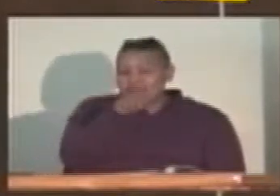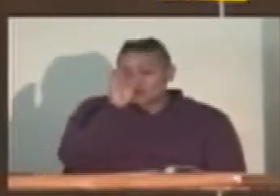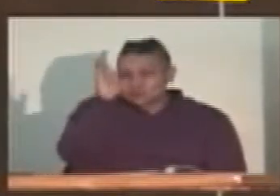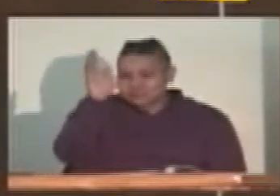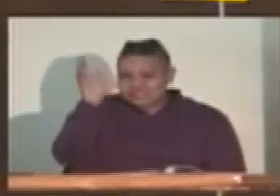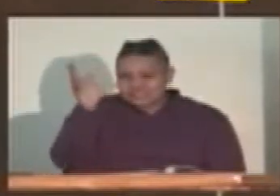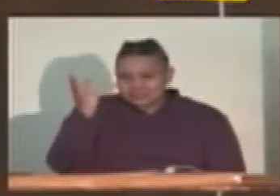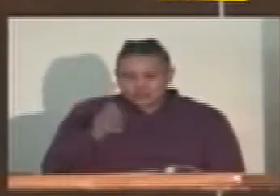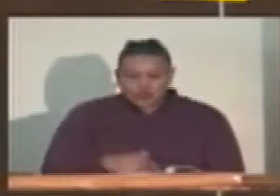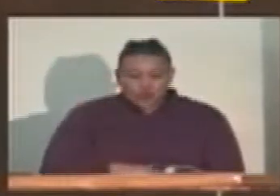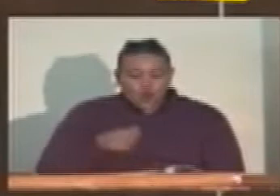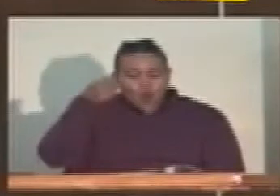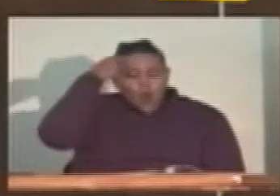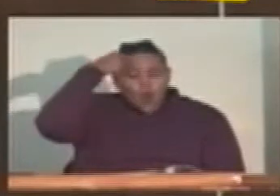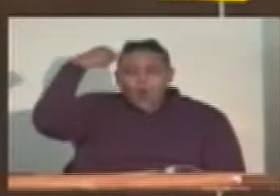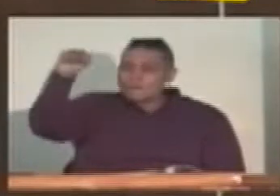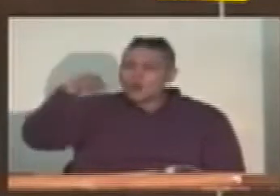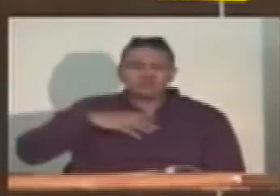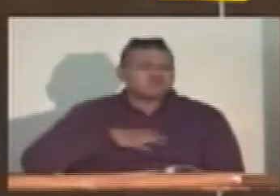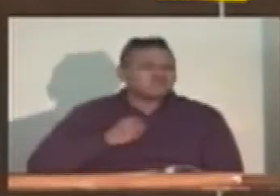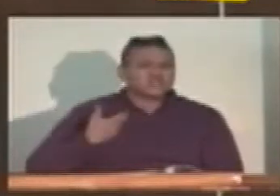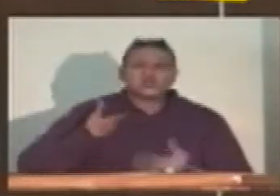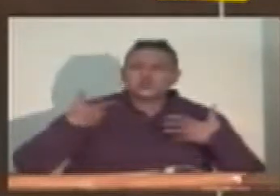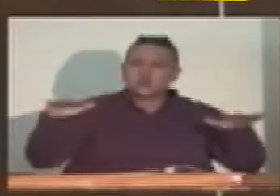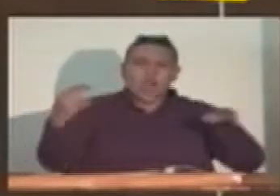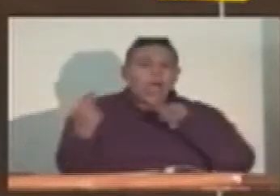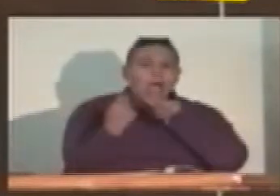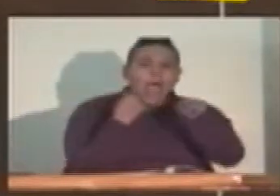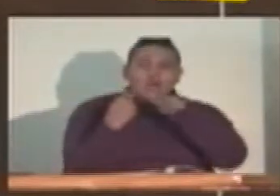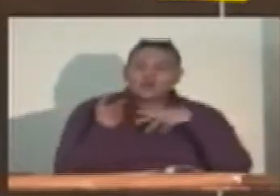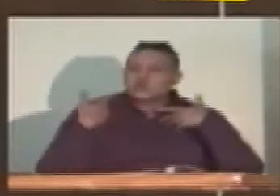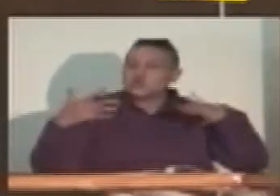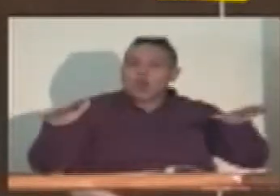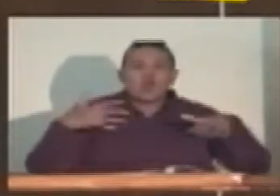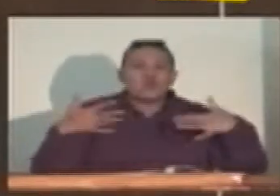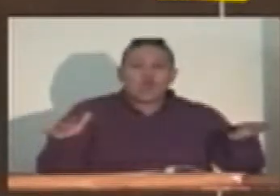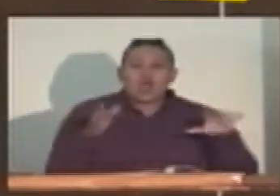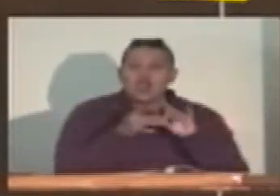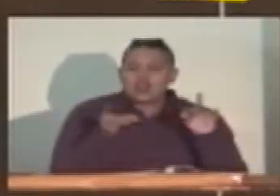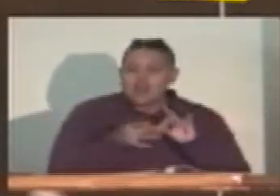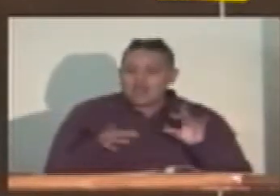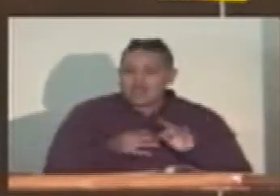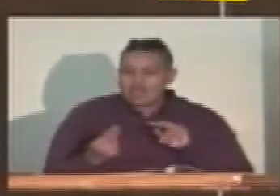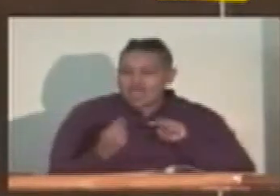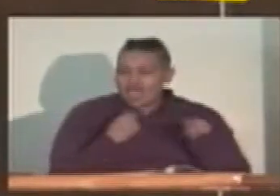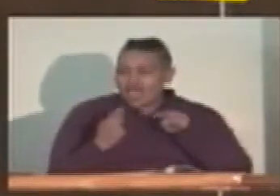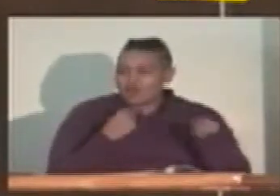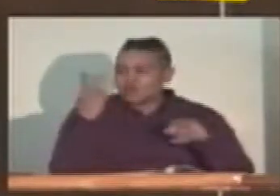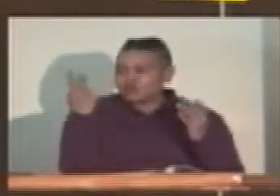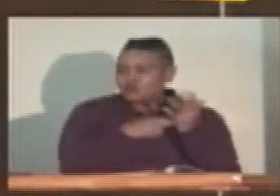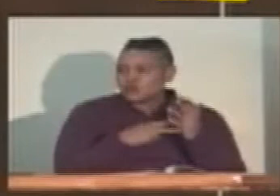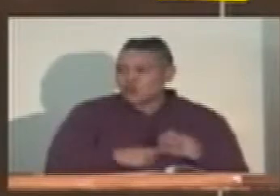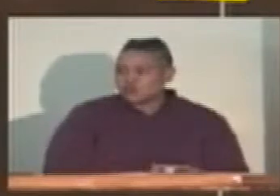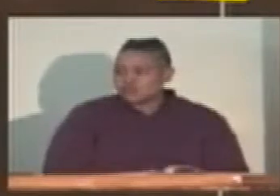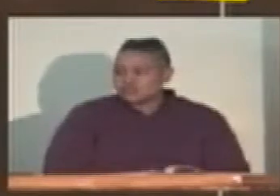Speaker, opposed and objected to the development of the Highway